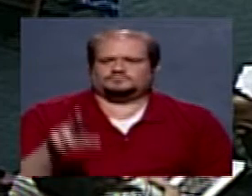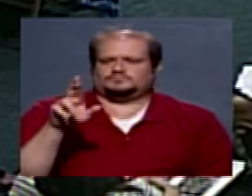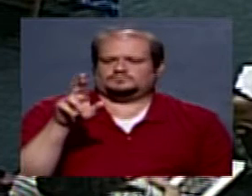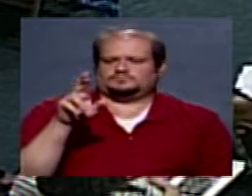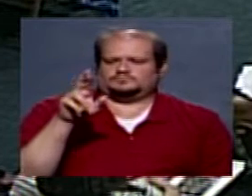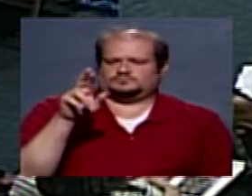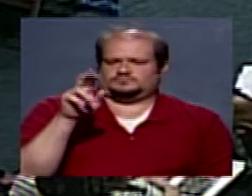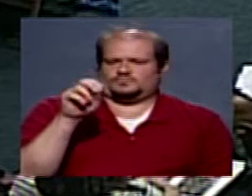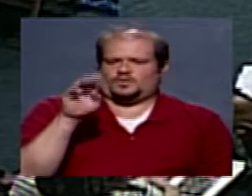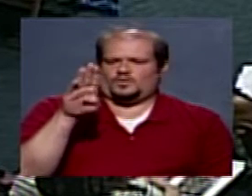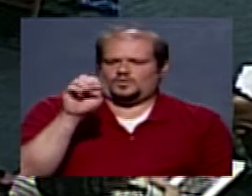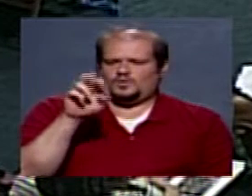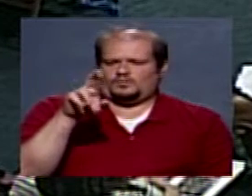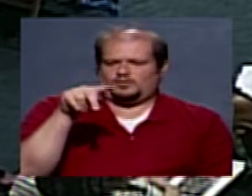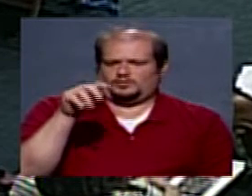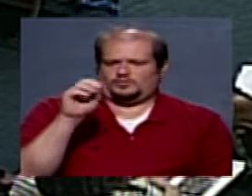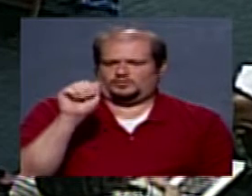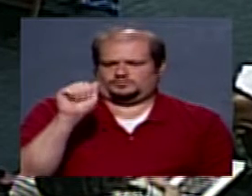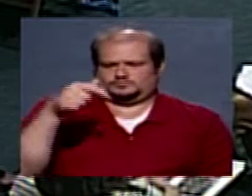Roberto Aquil.